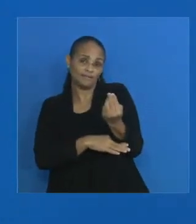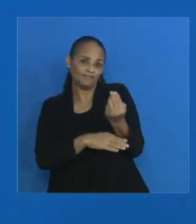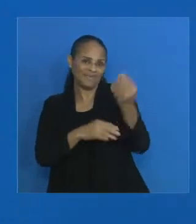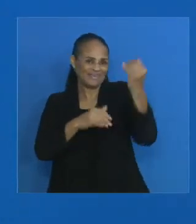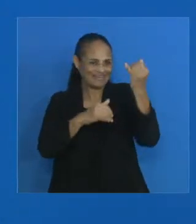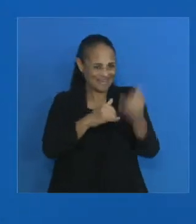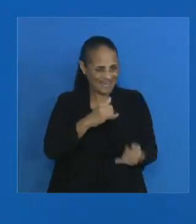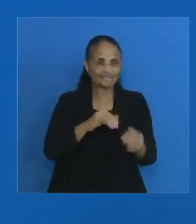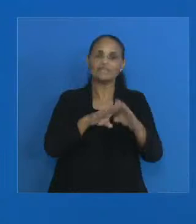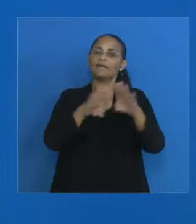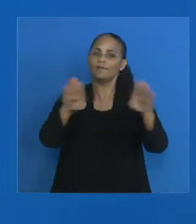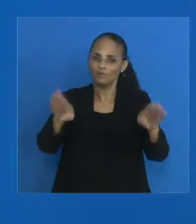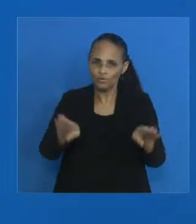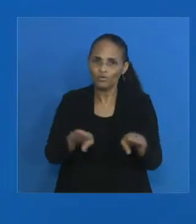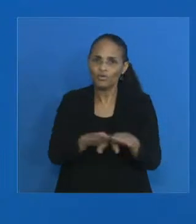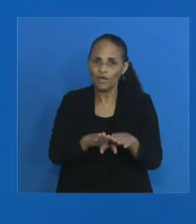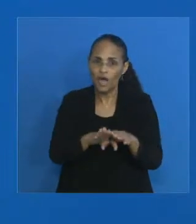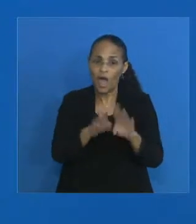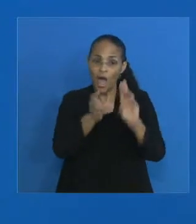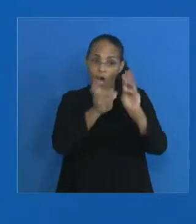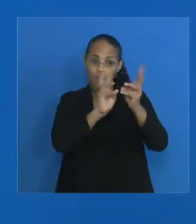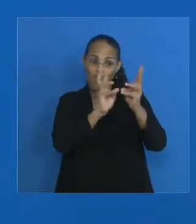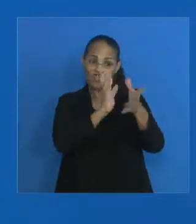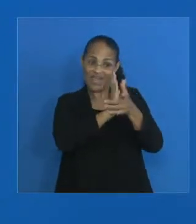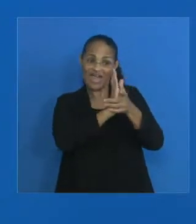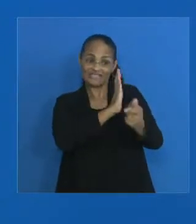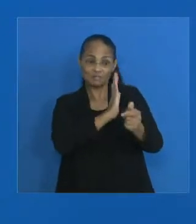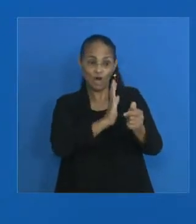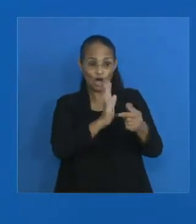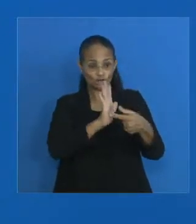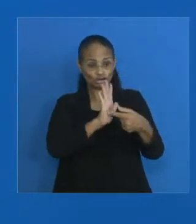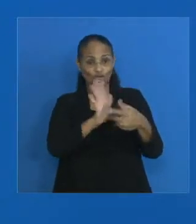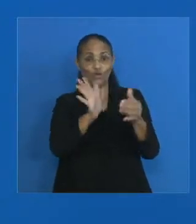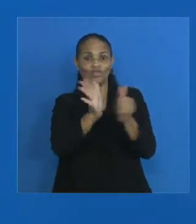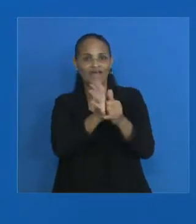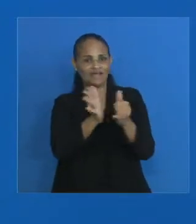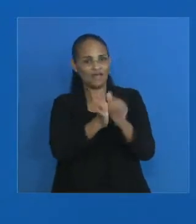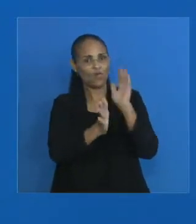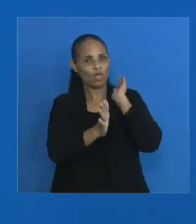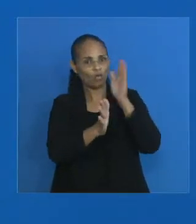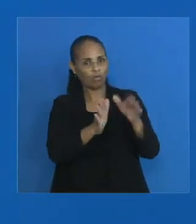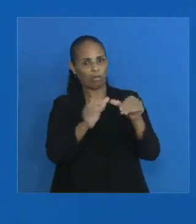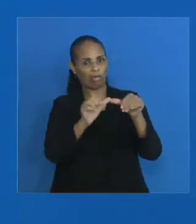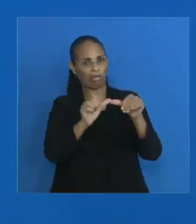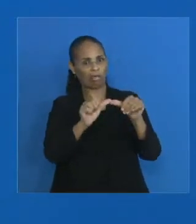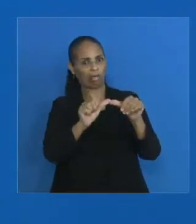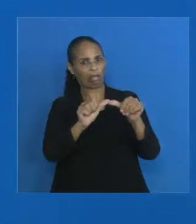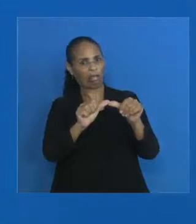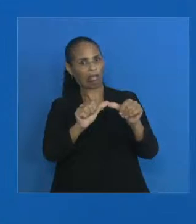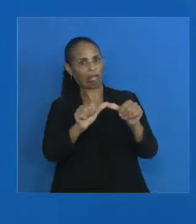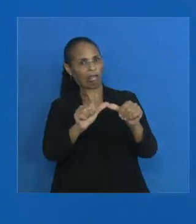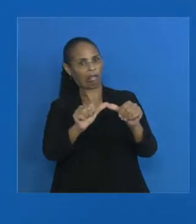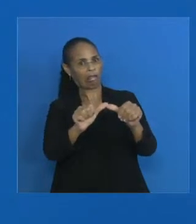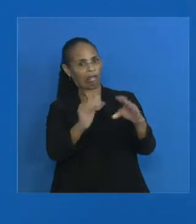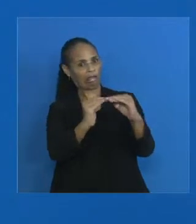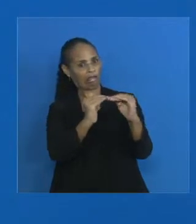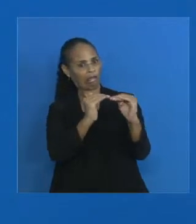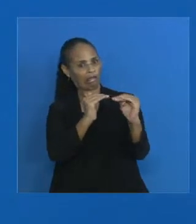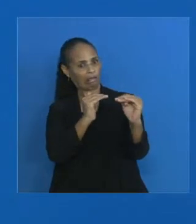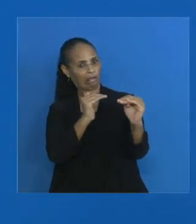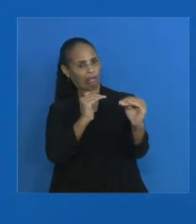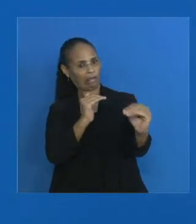Lastly, Bermuda. Our weather experts indicate that this will be a sustained storm with serious